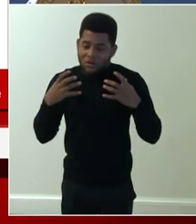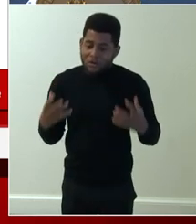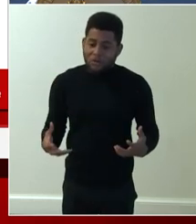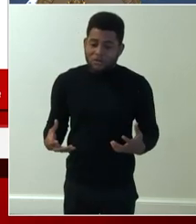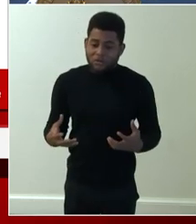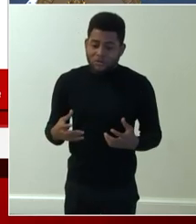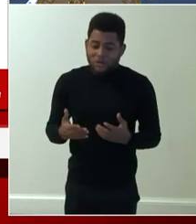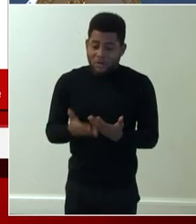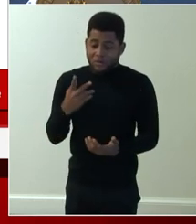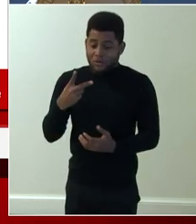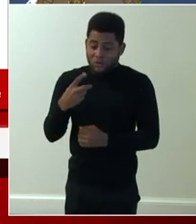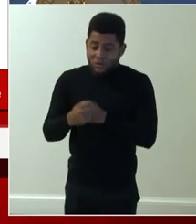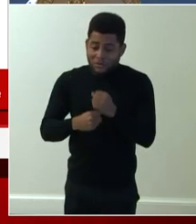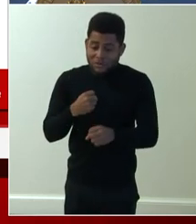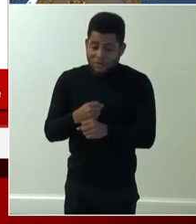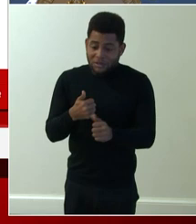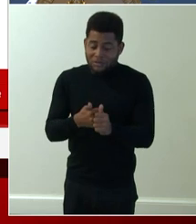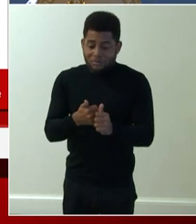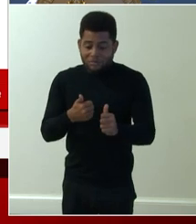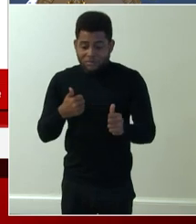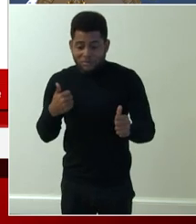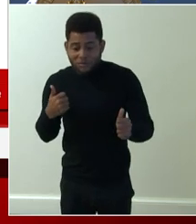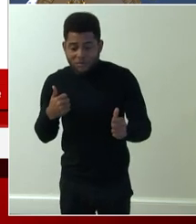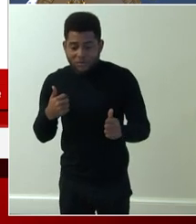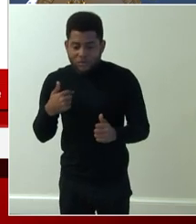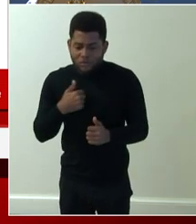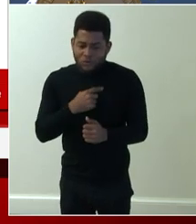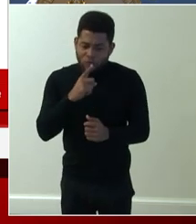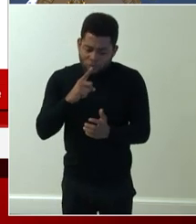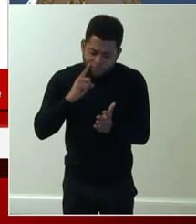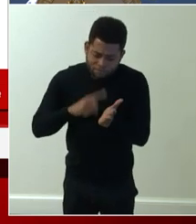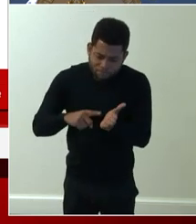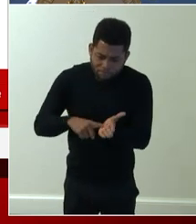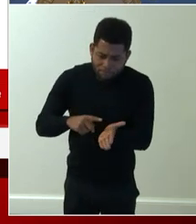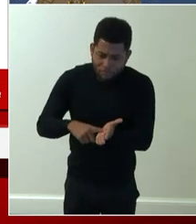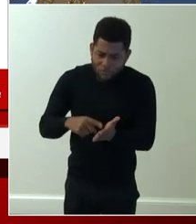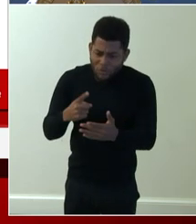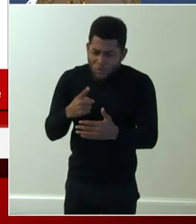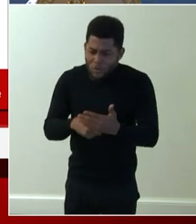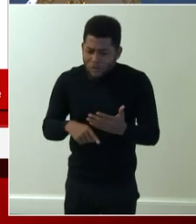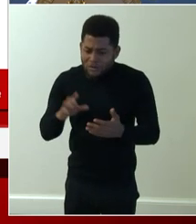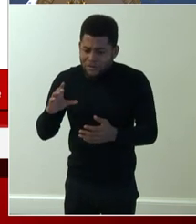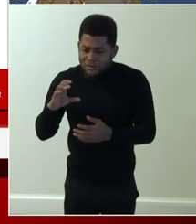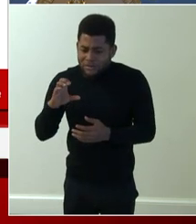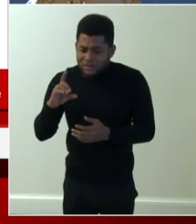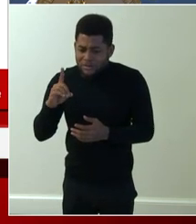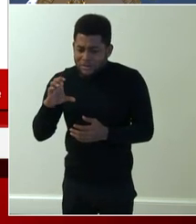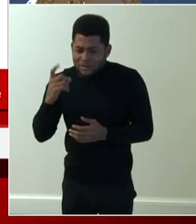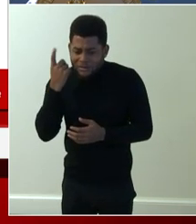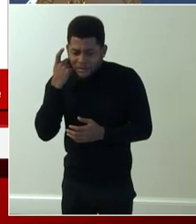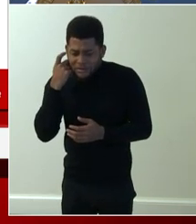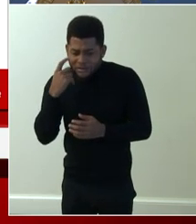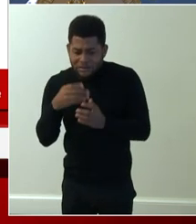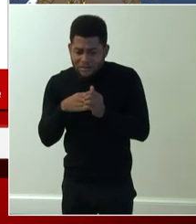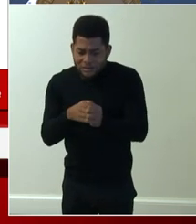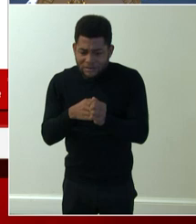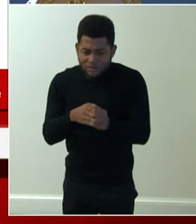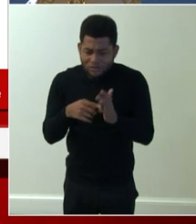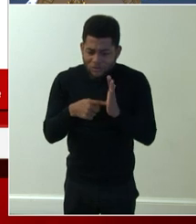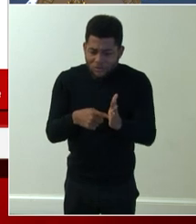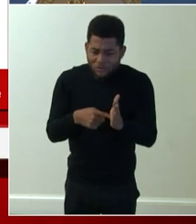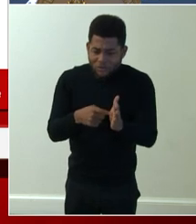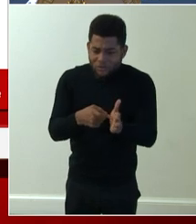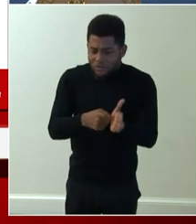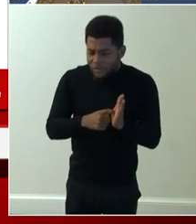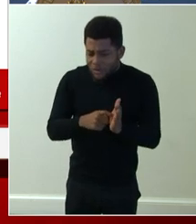years. We are investigating what the CDC's latest guidance about testing